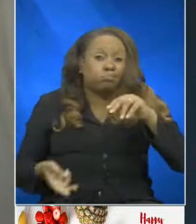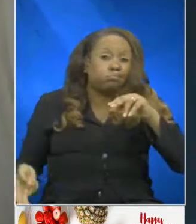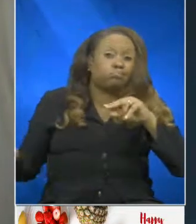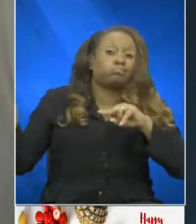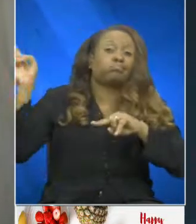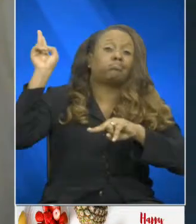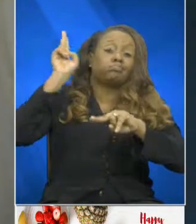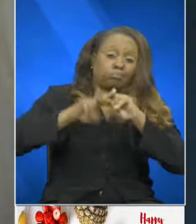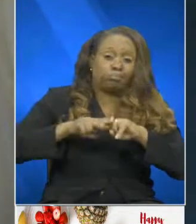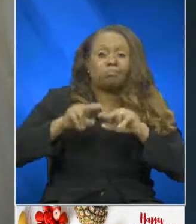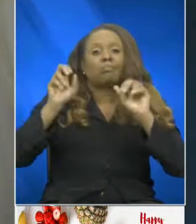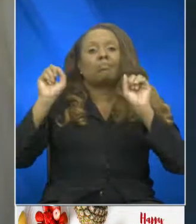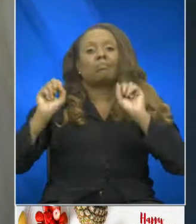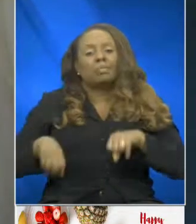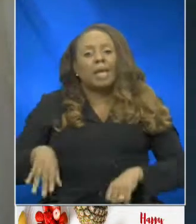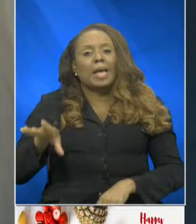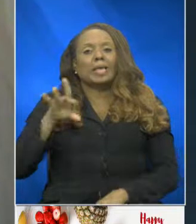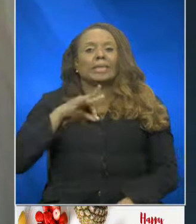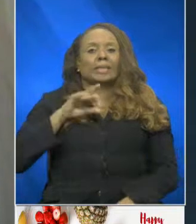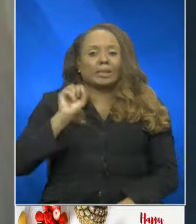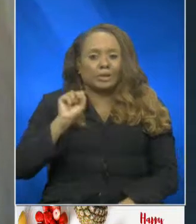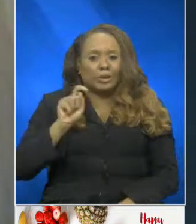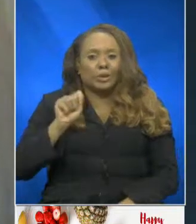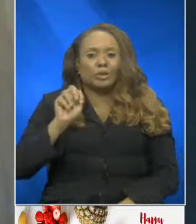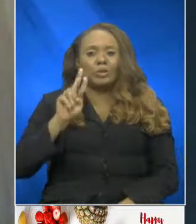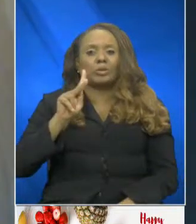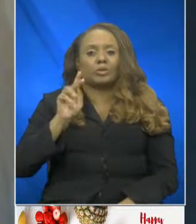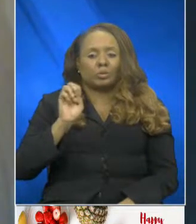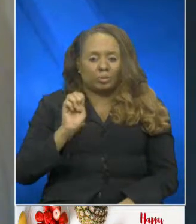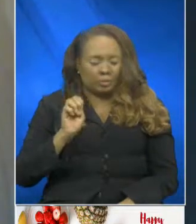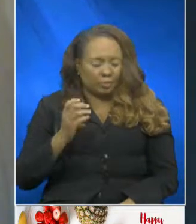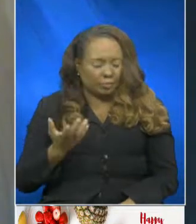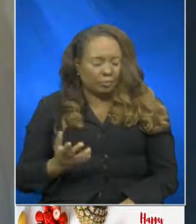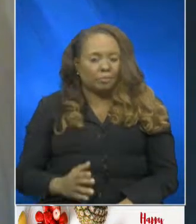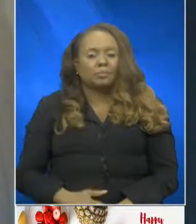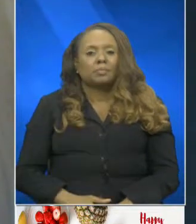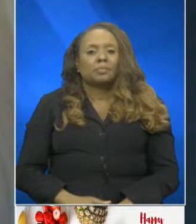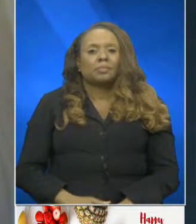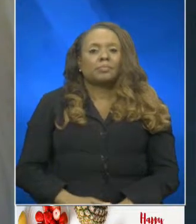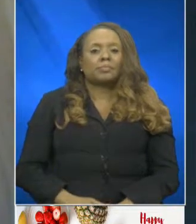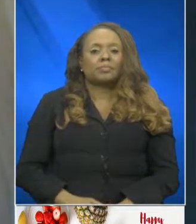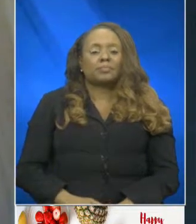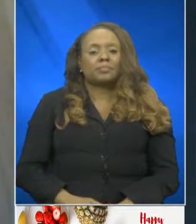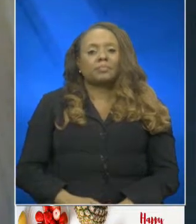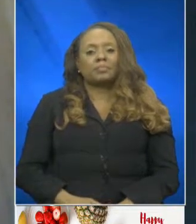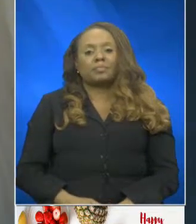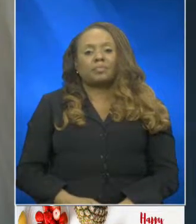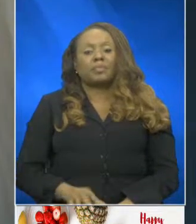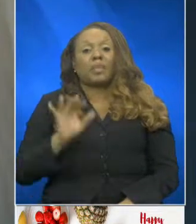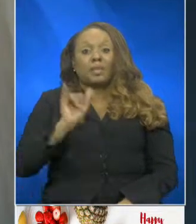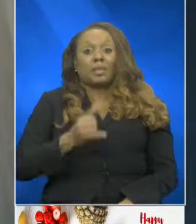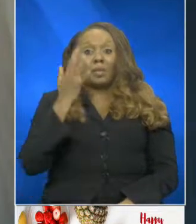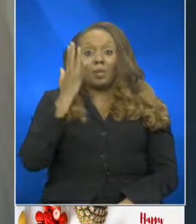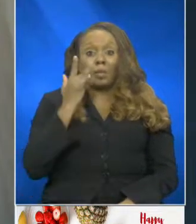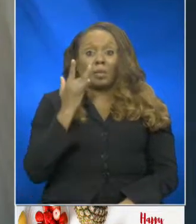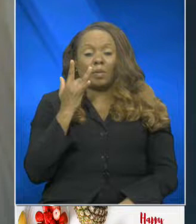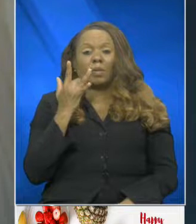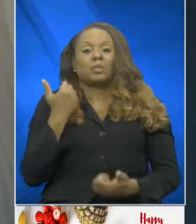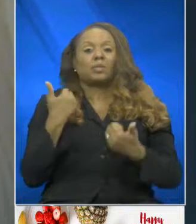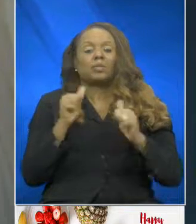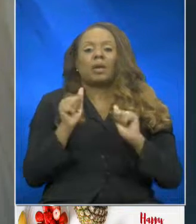with hypertension and diabetes. So it's all the more that you should try your level best to be